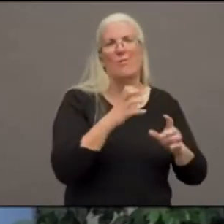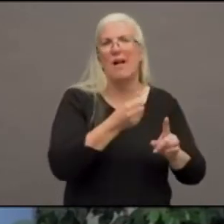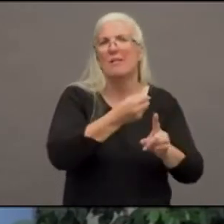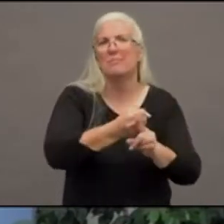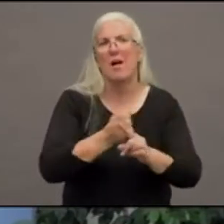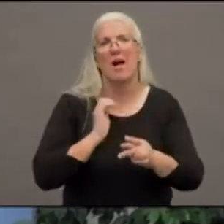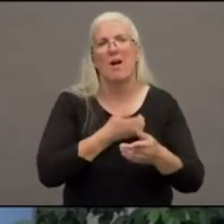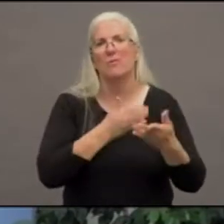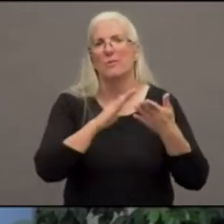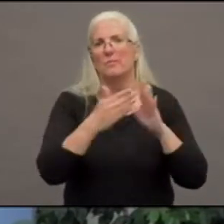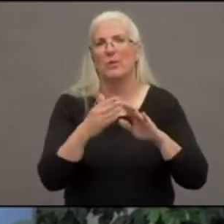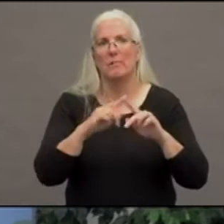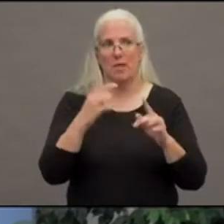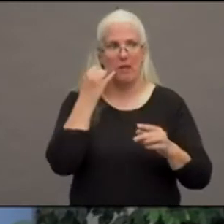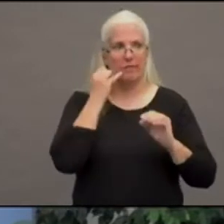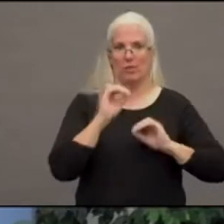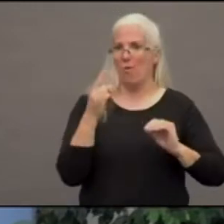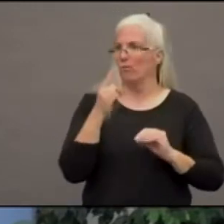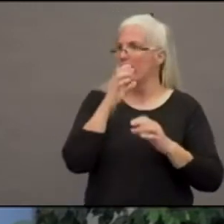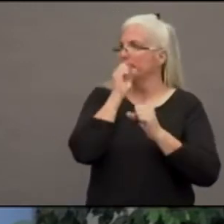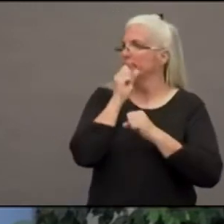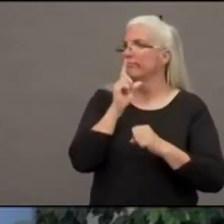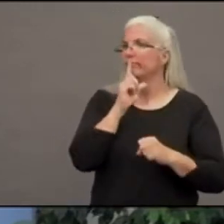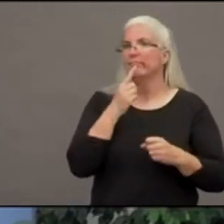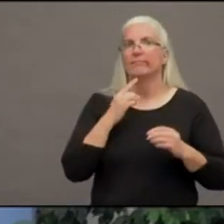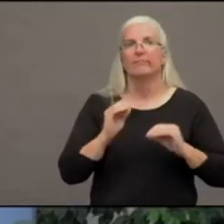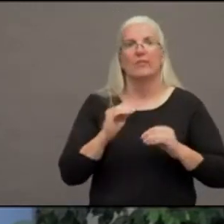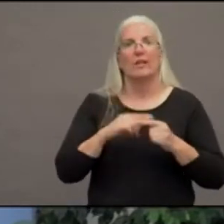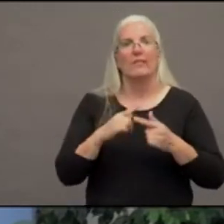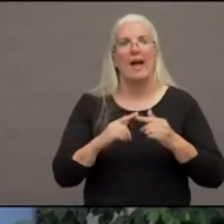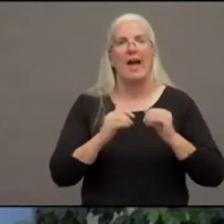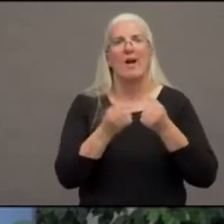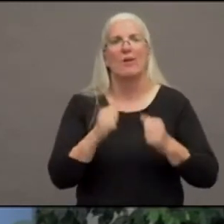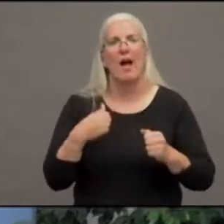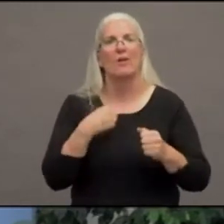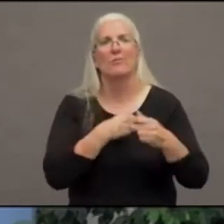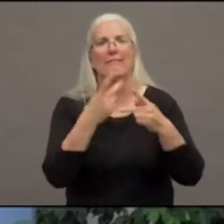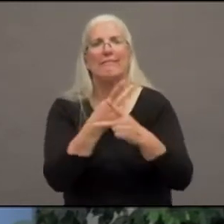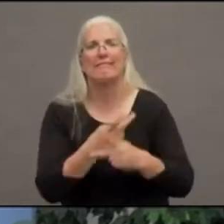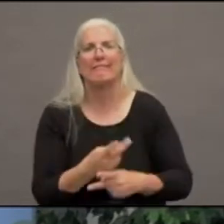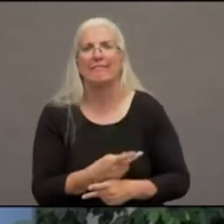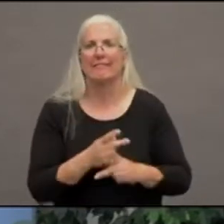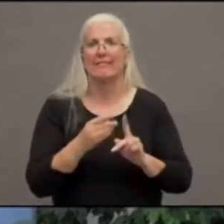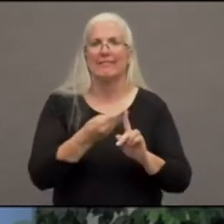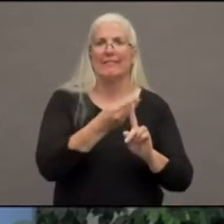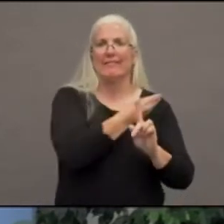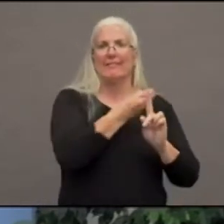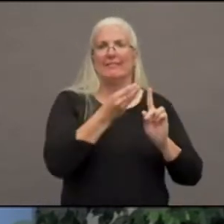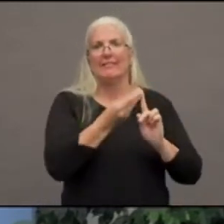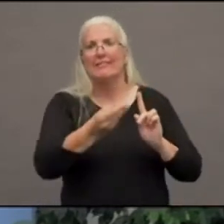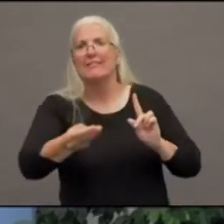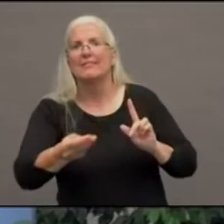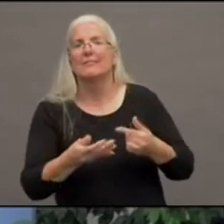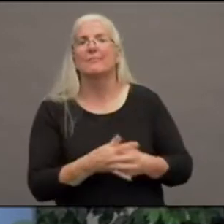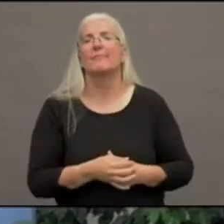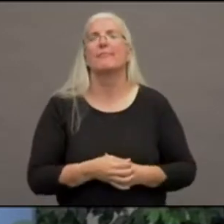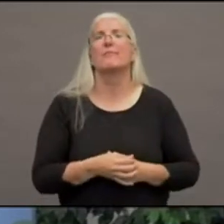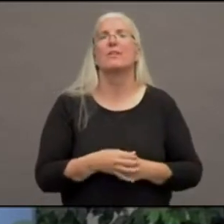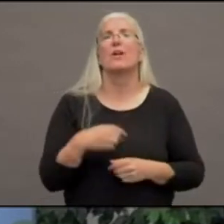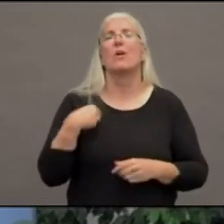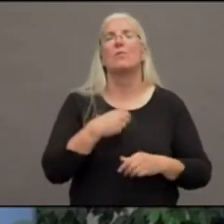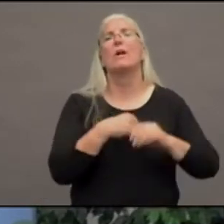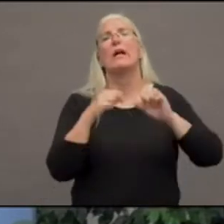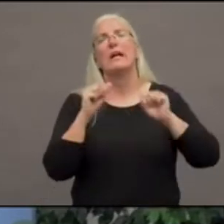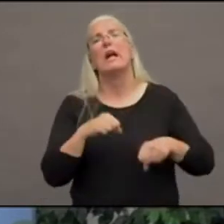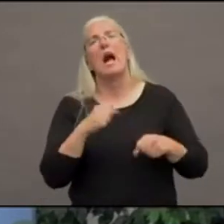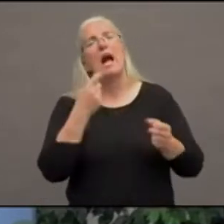know. Right. So and you know, while we can eventually identify a workplace outbreak by connecting the dots between different